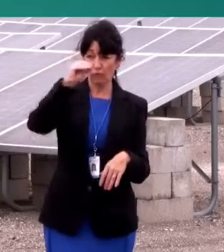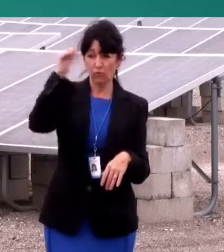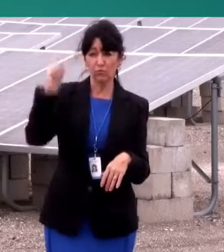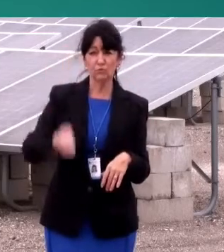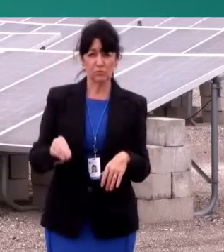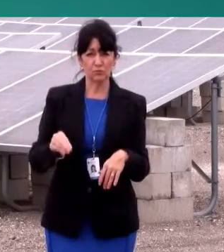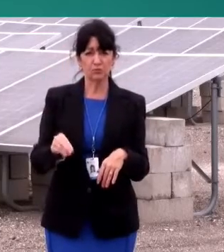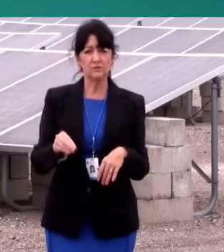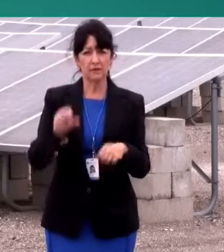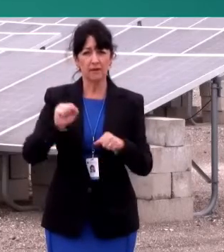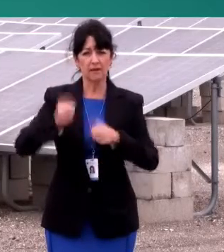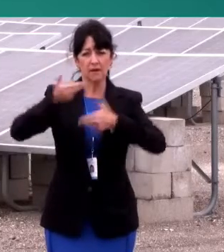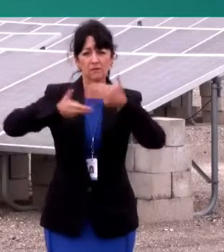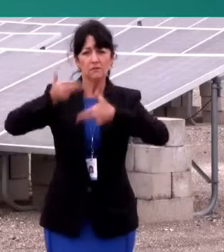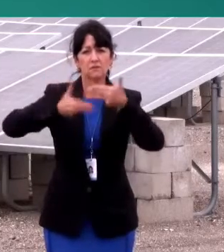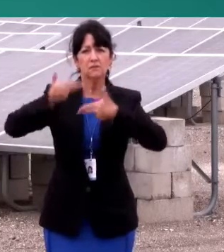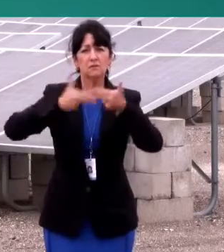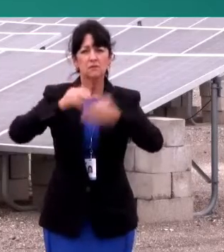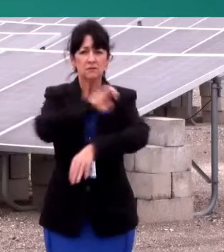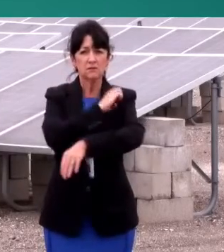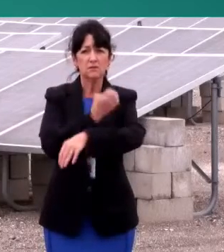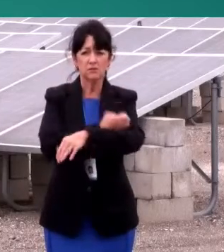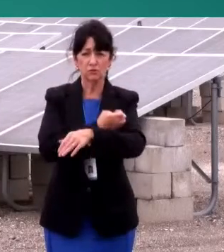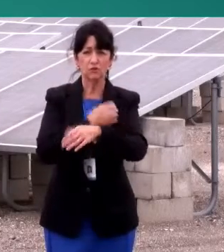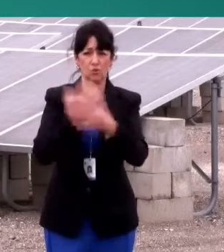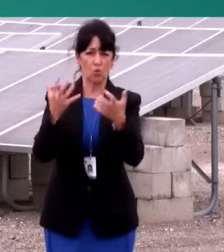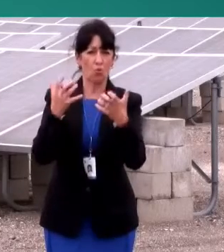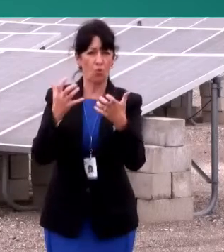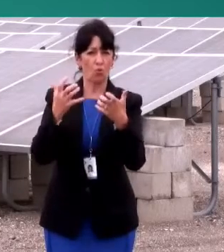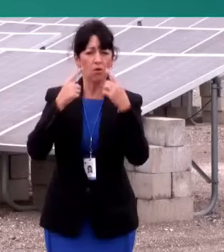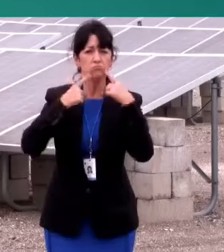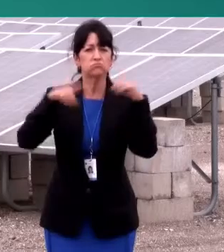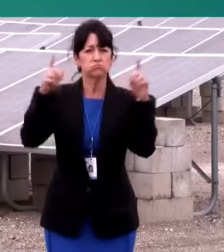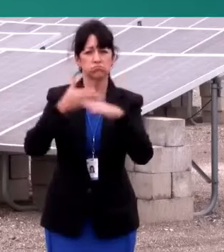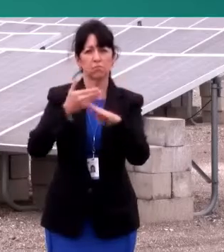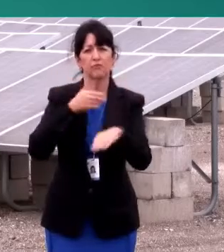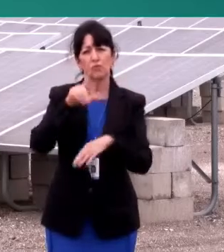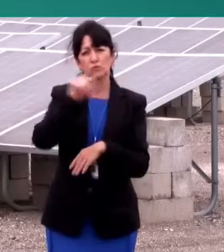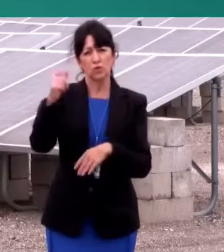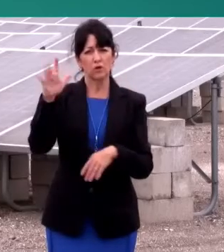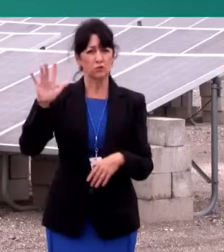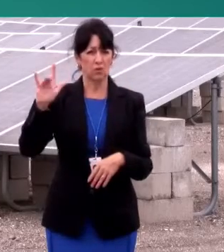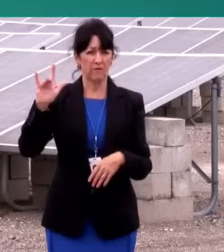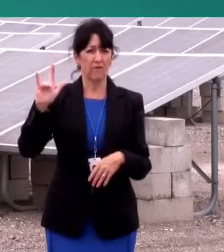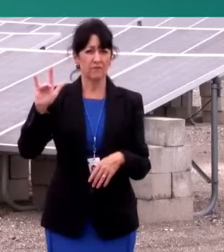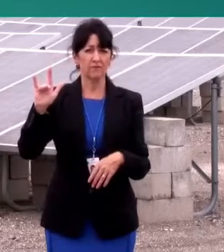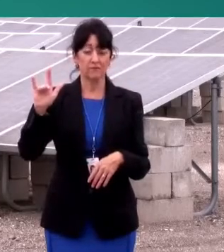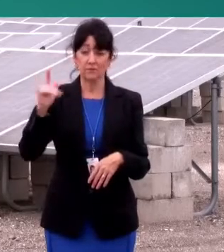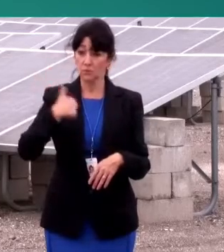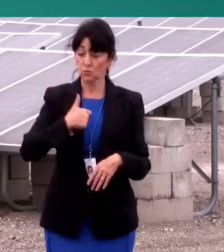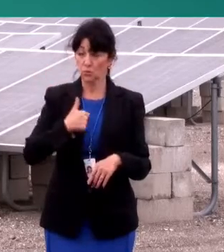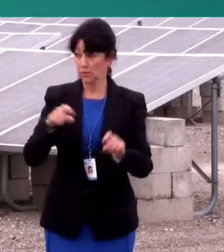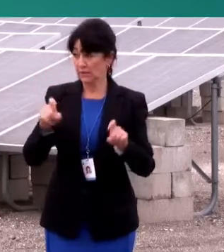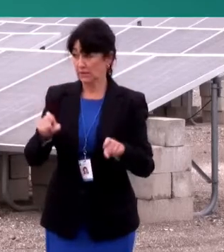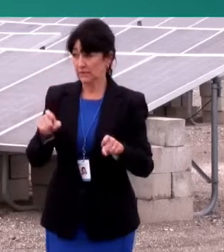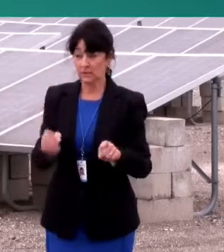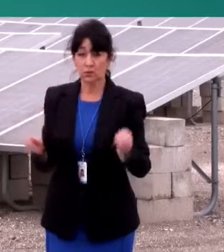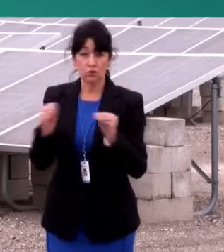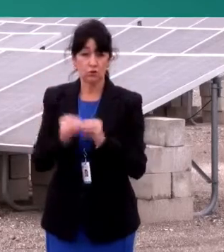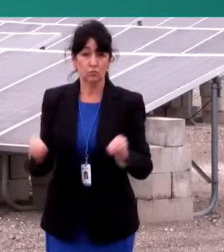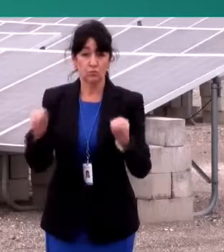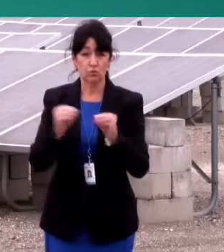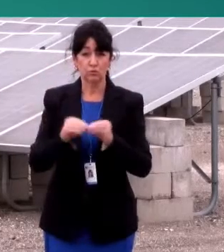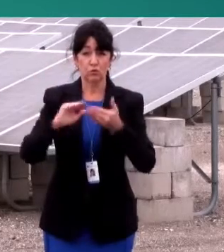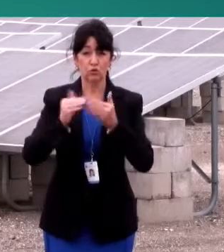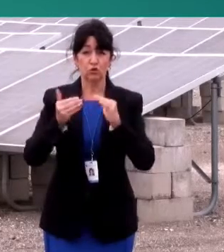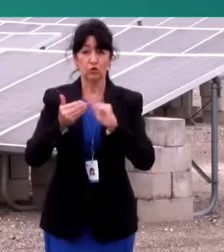by 2035. I think I have that right. And we're going to need lots of community solar